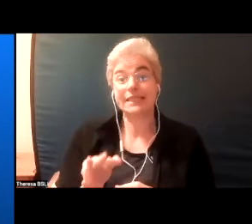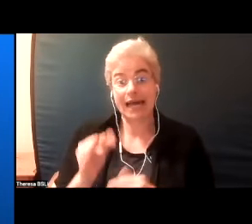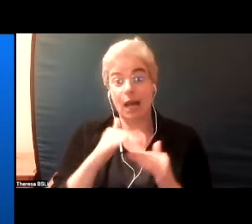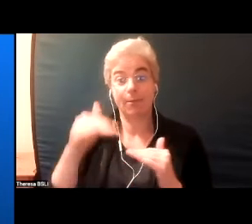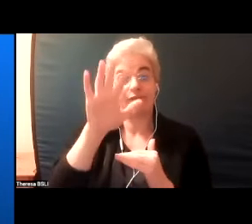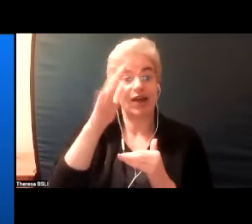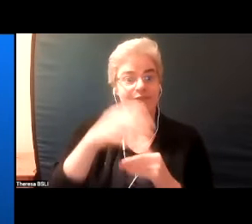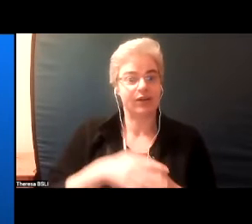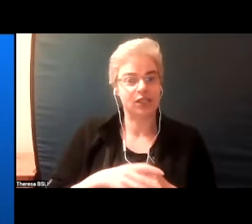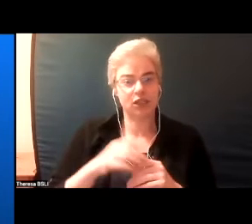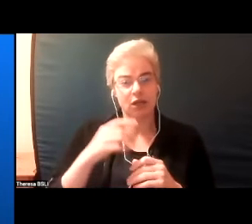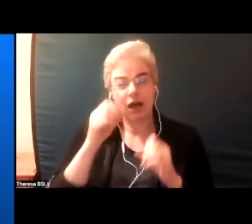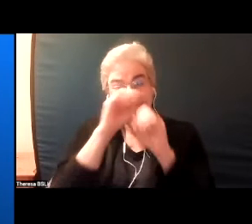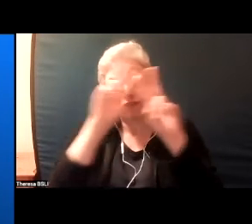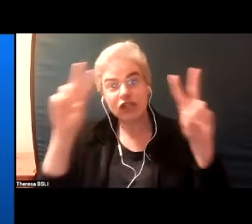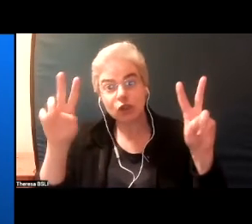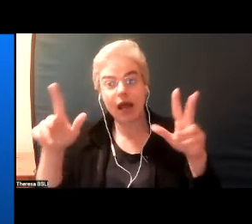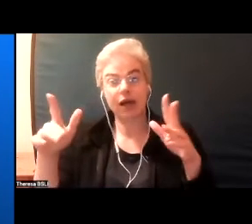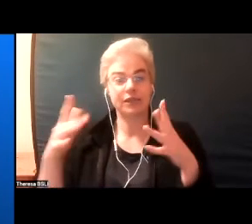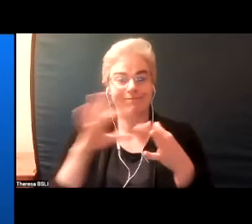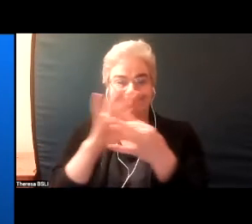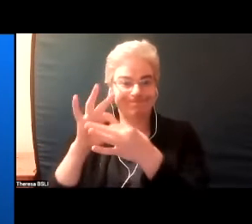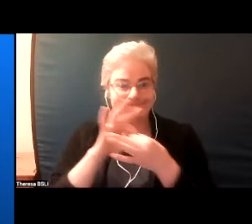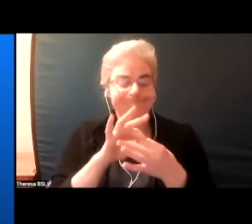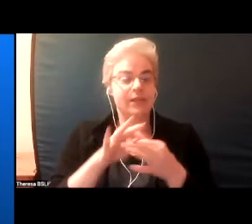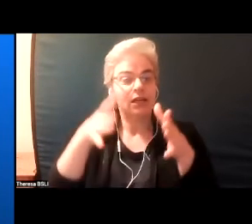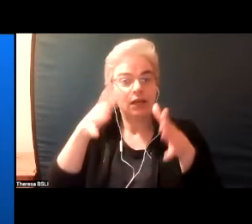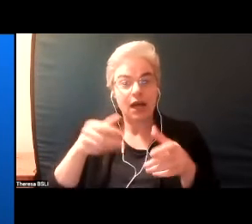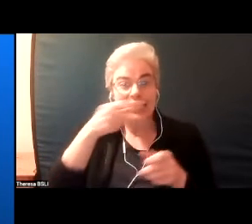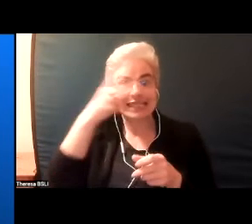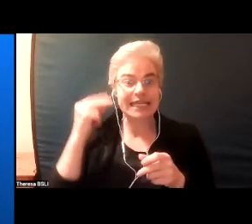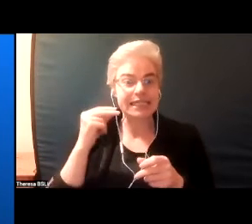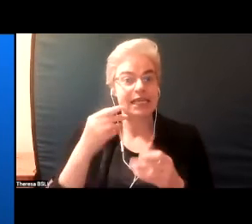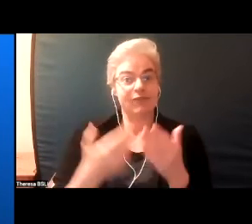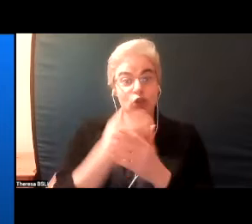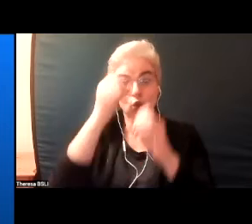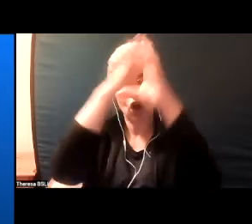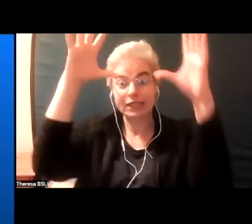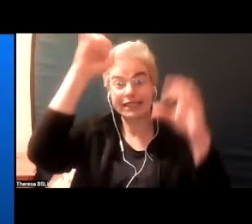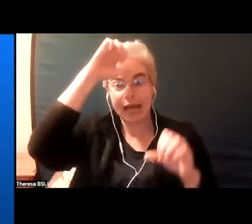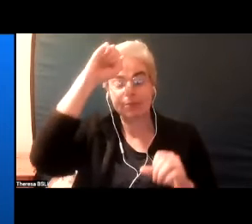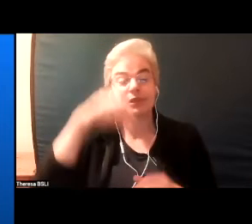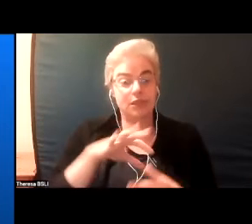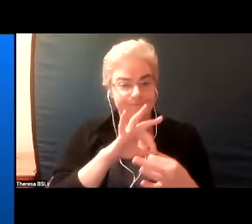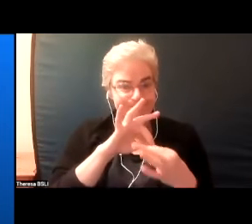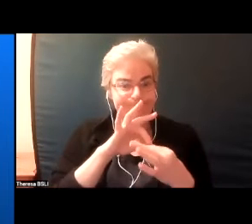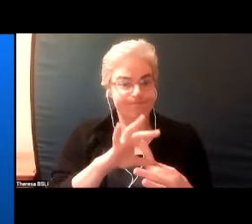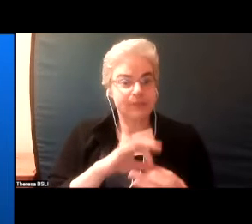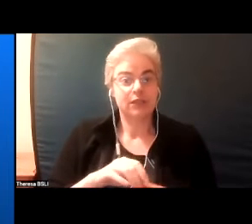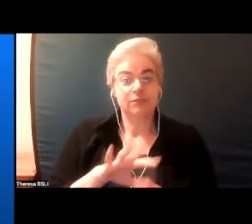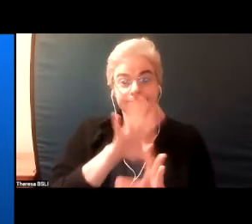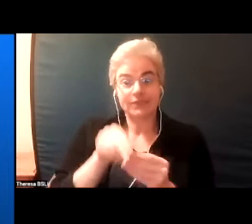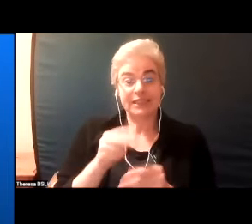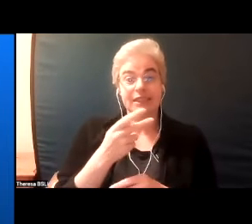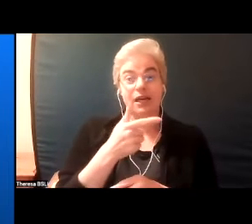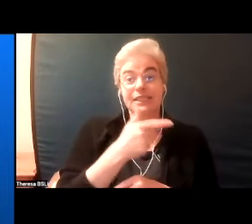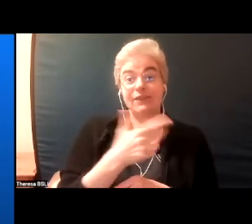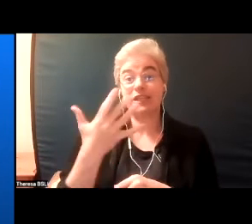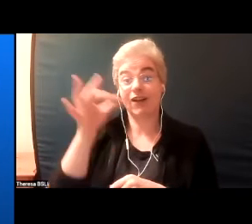Visualizing, interacting with space, senses, physical ideas and new concepts. These